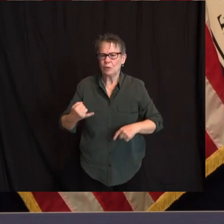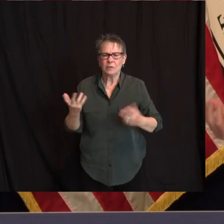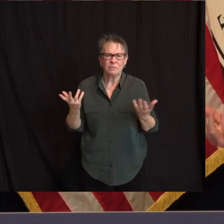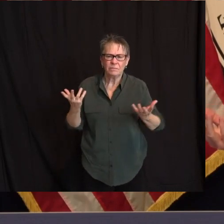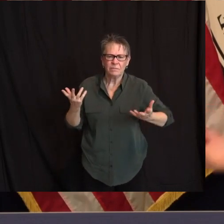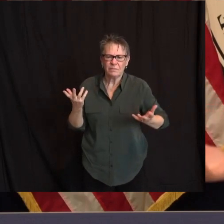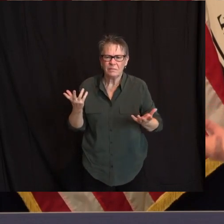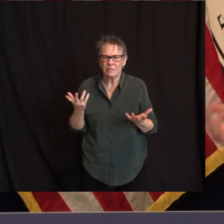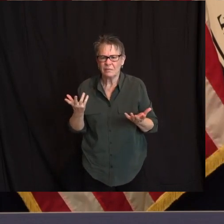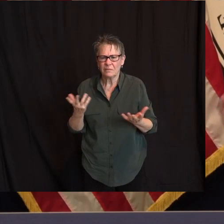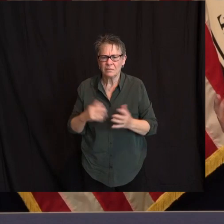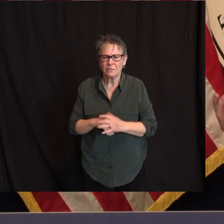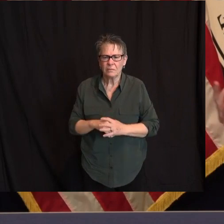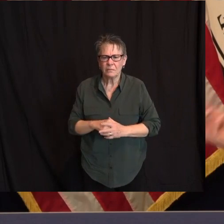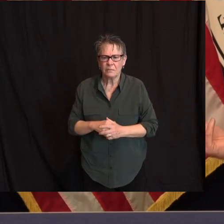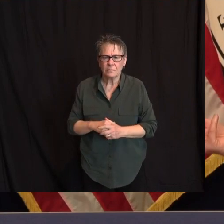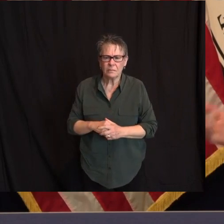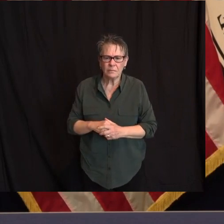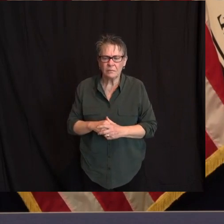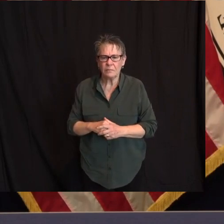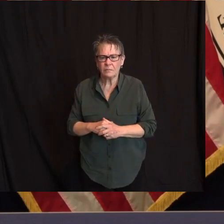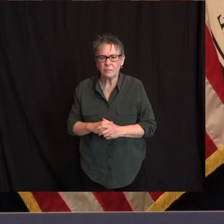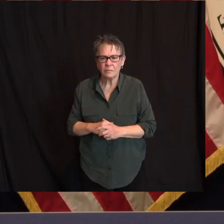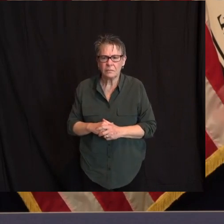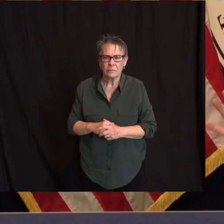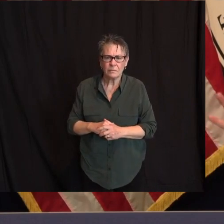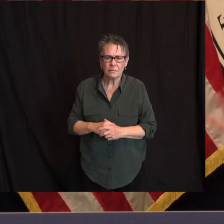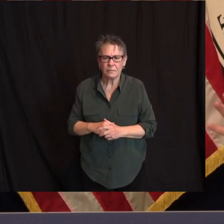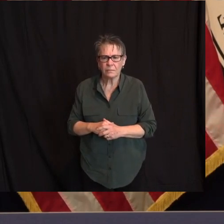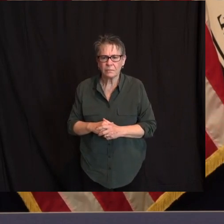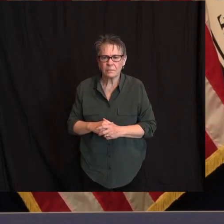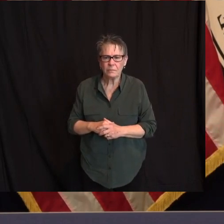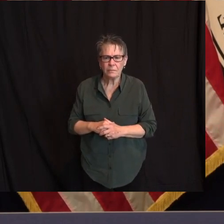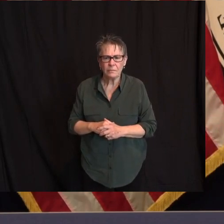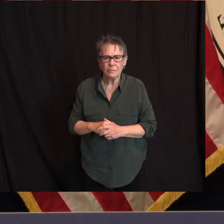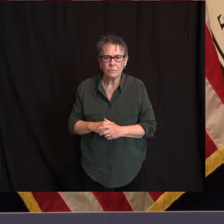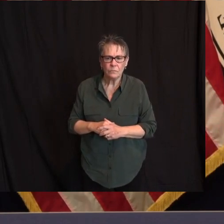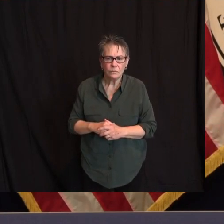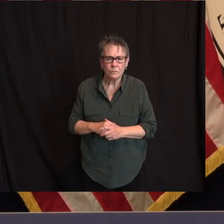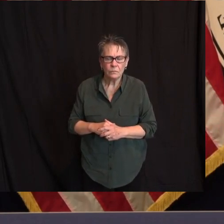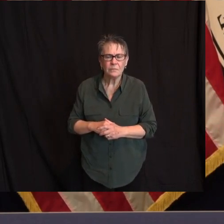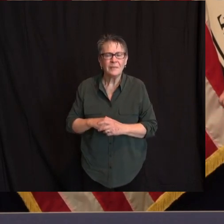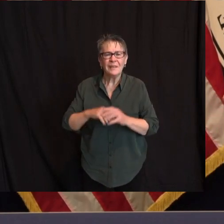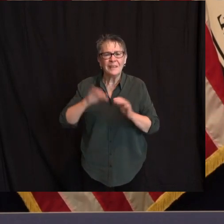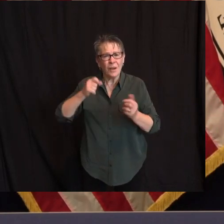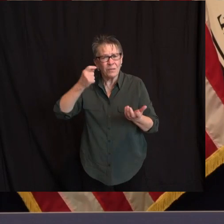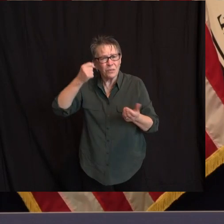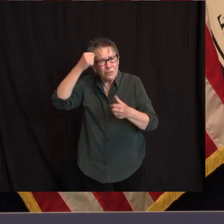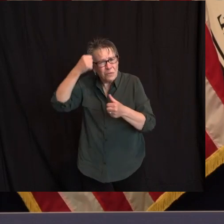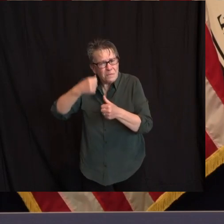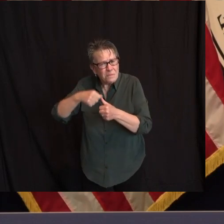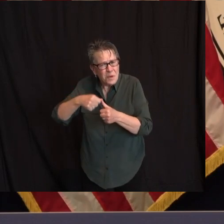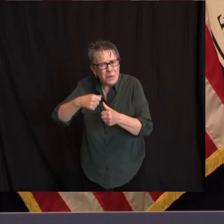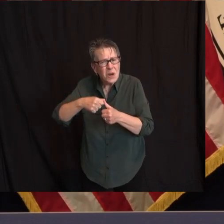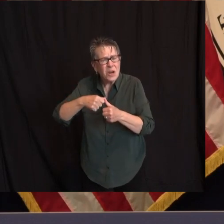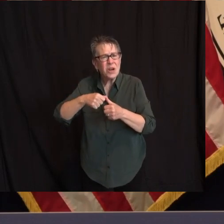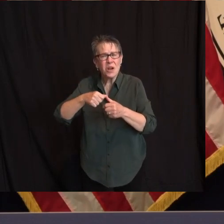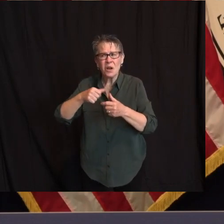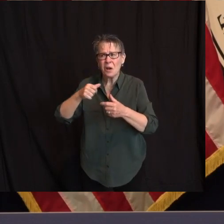on workers, locations, vote by mail or not is happily not a decision we need to make now. We've bought ourselves a